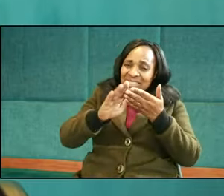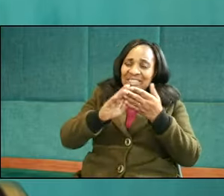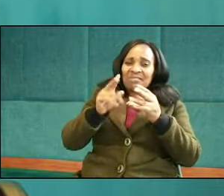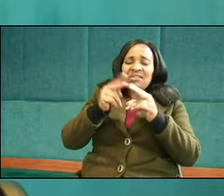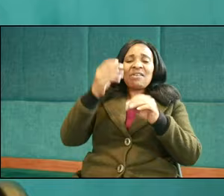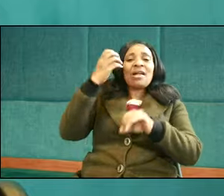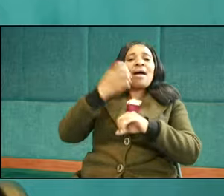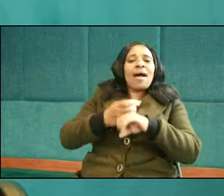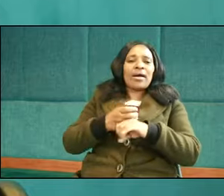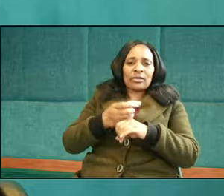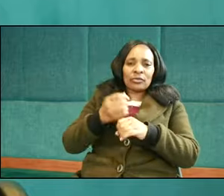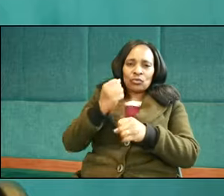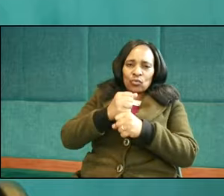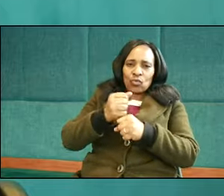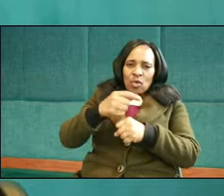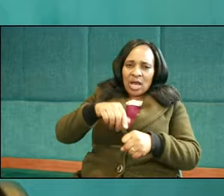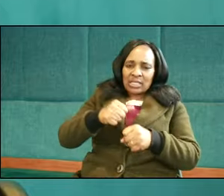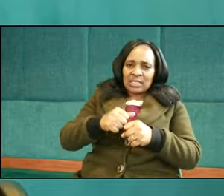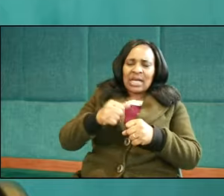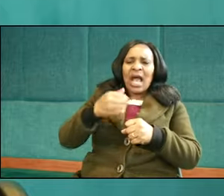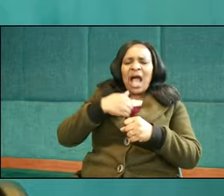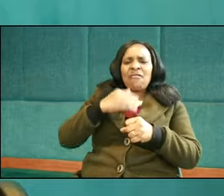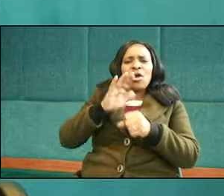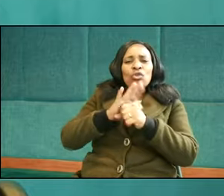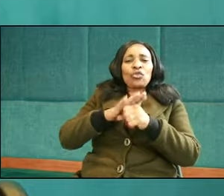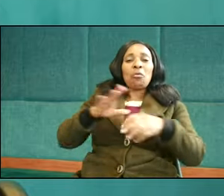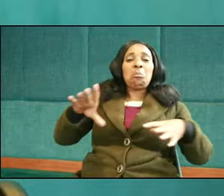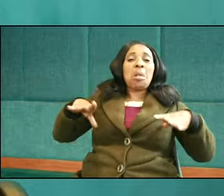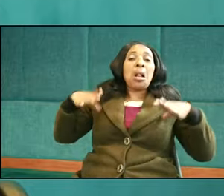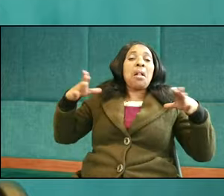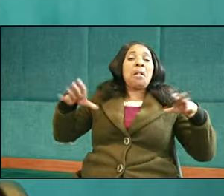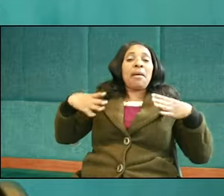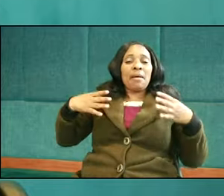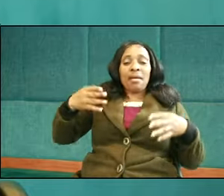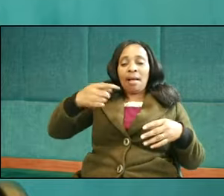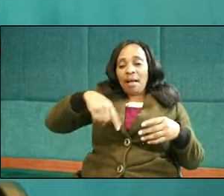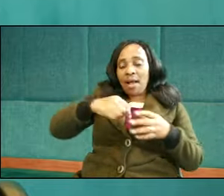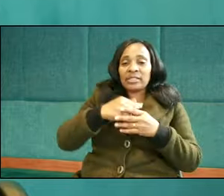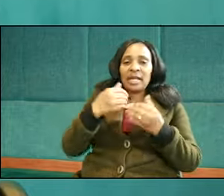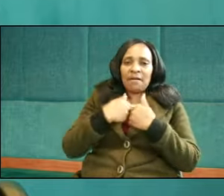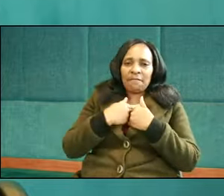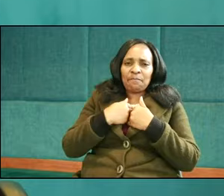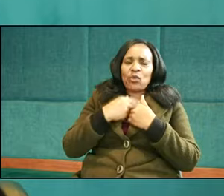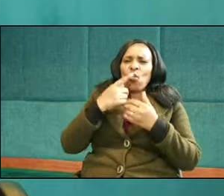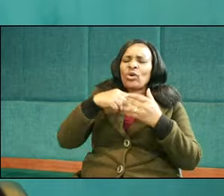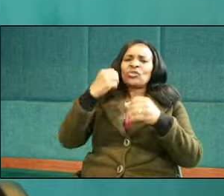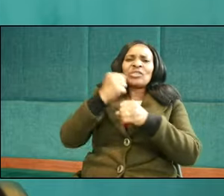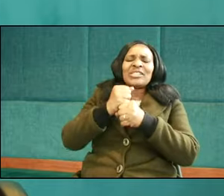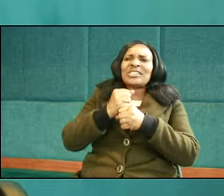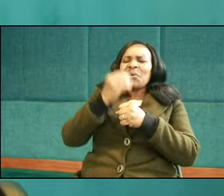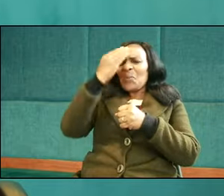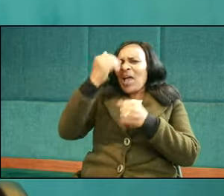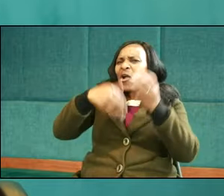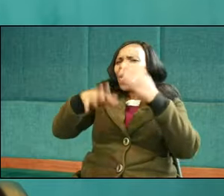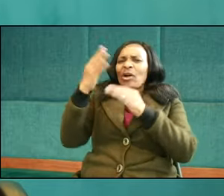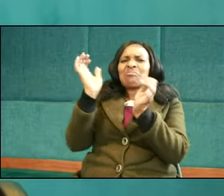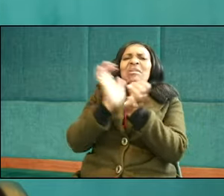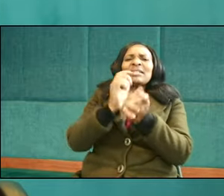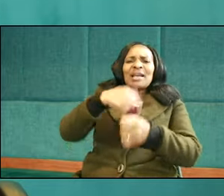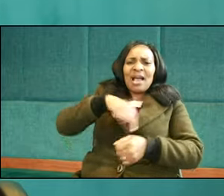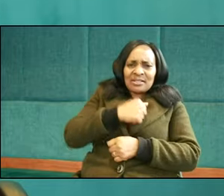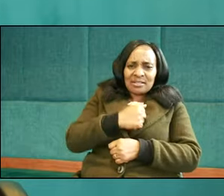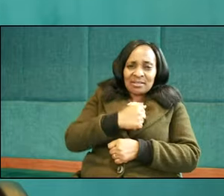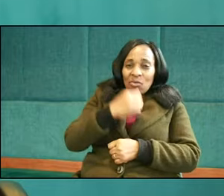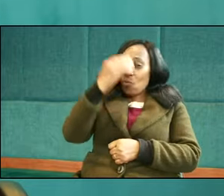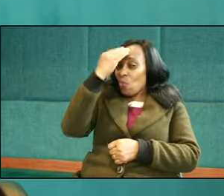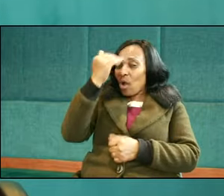difficult for us to do that because we have so much pride in us. What we did is not as bad. So why is God punishing us for it? And